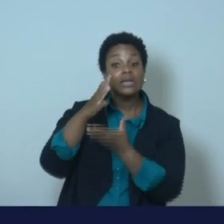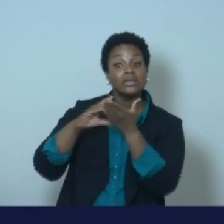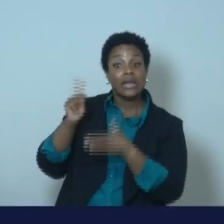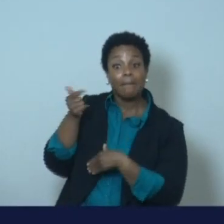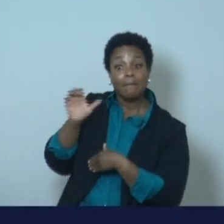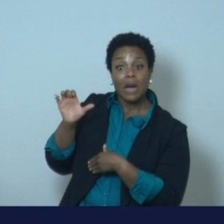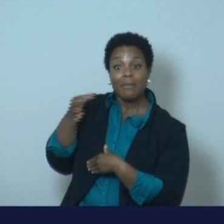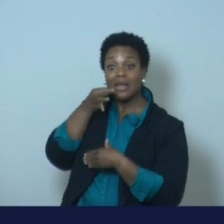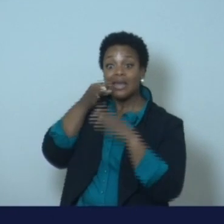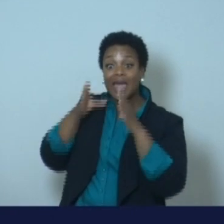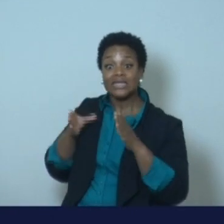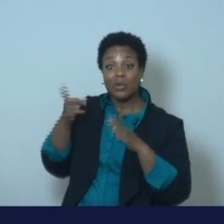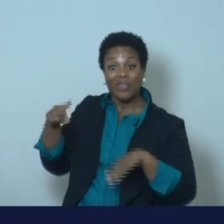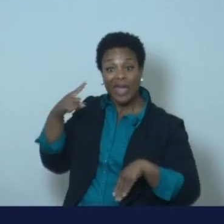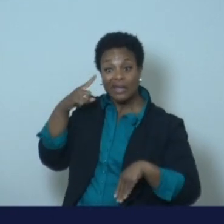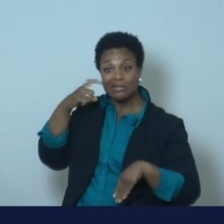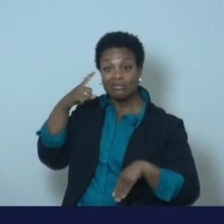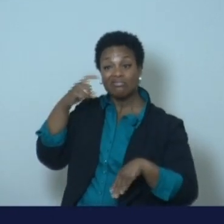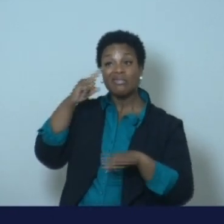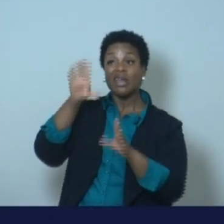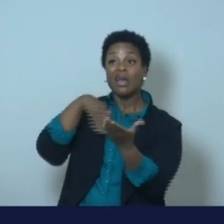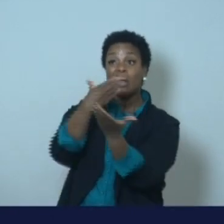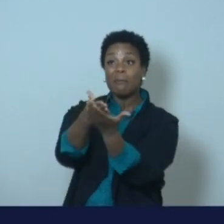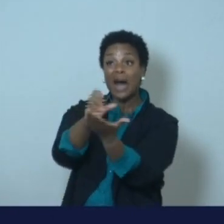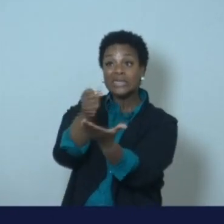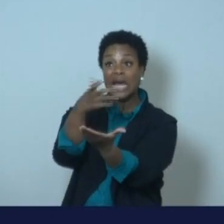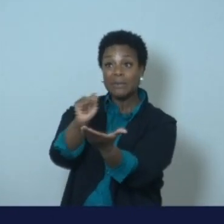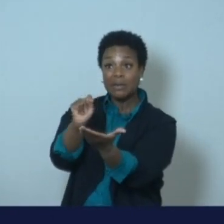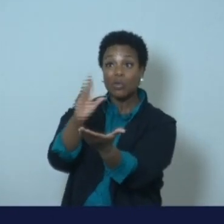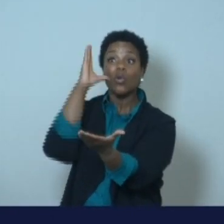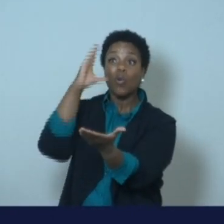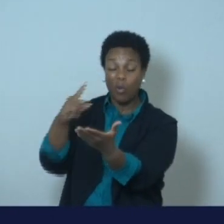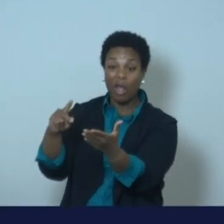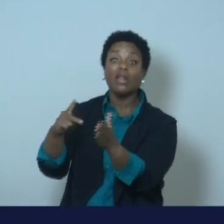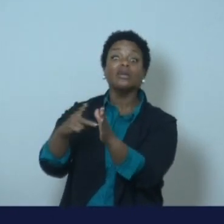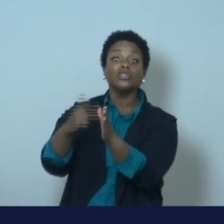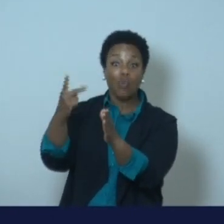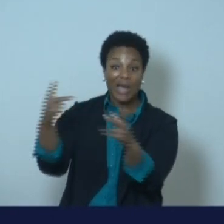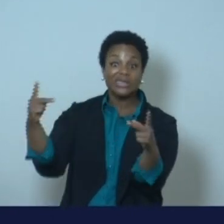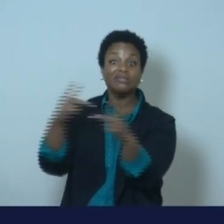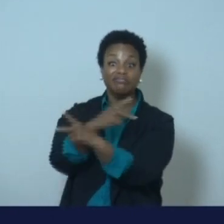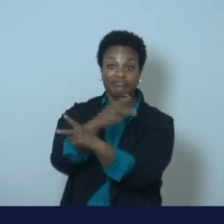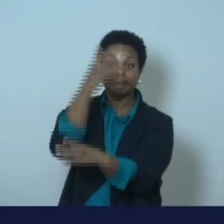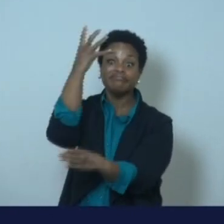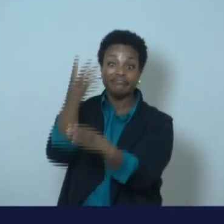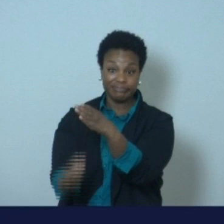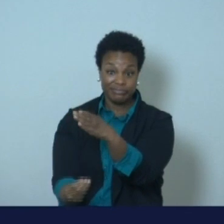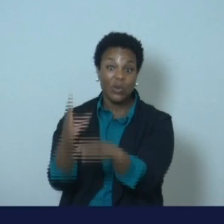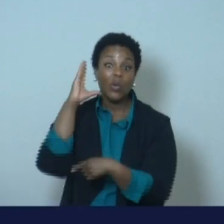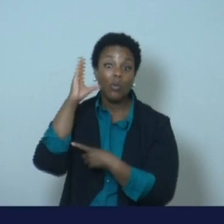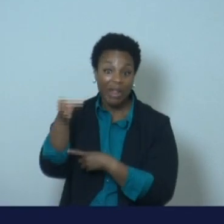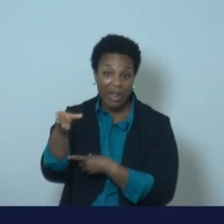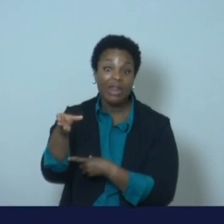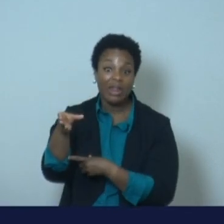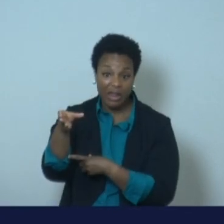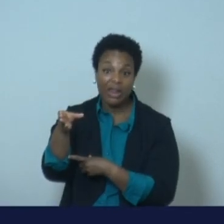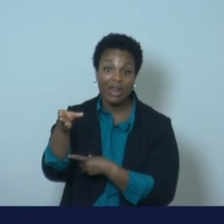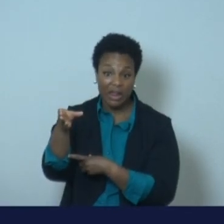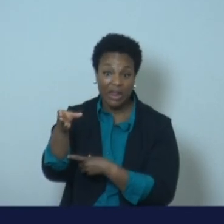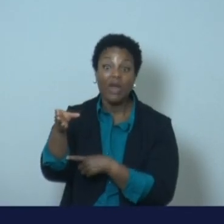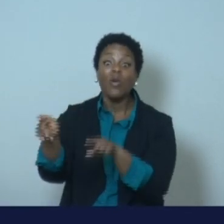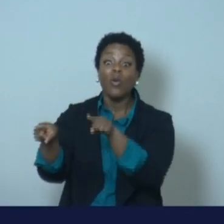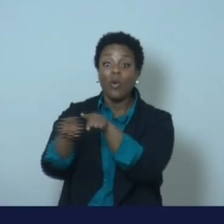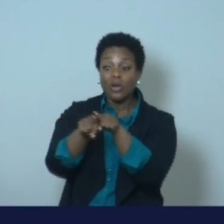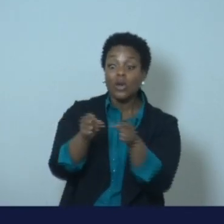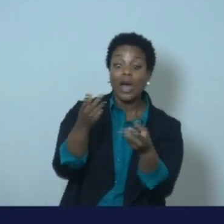number of deaths by September and see steep inclines or steep increases in the number of